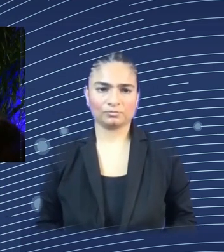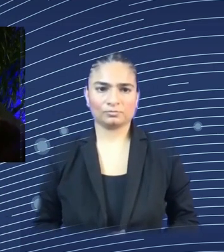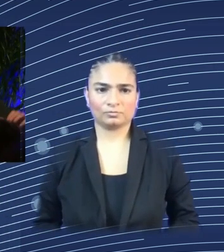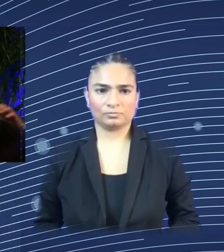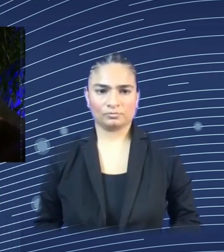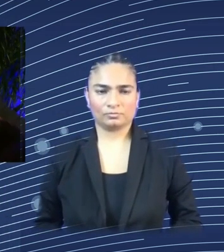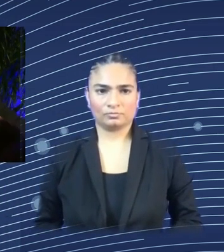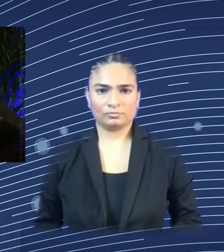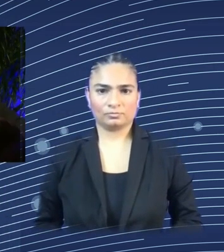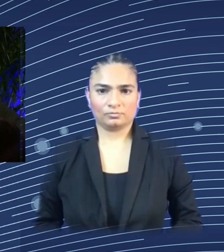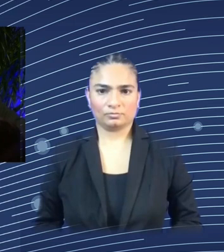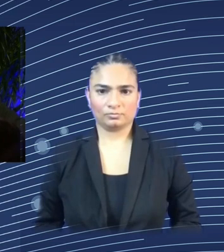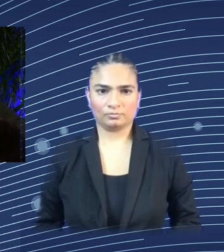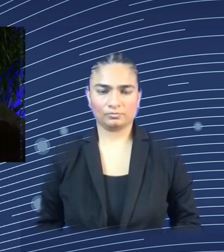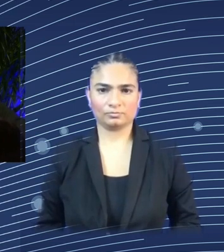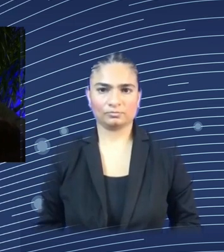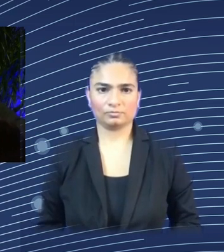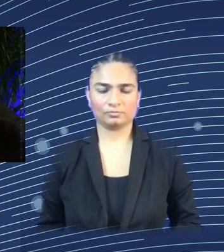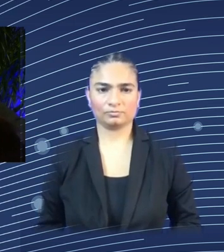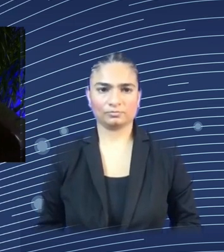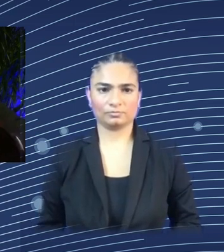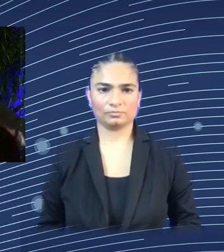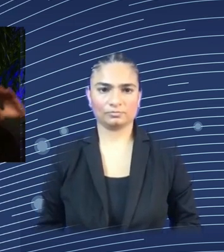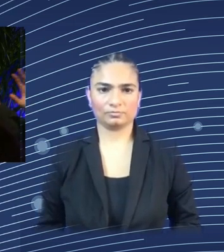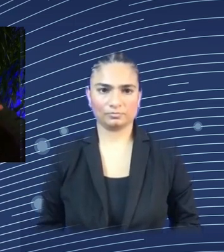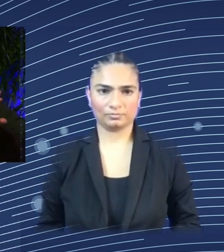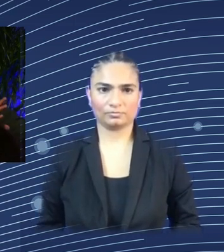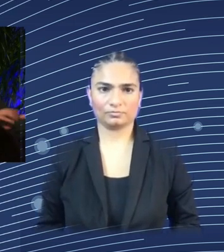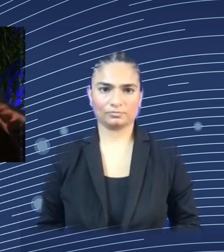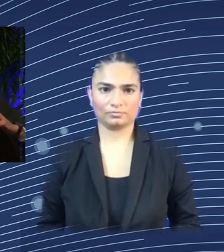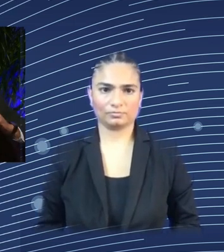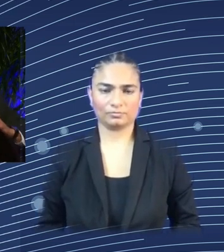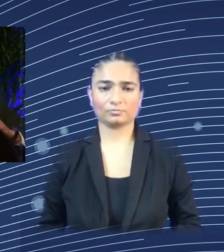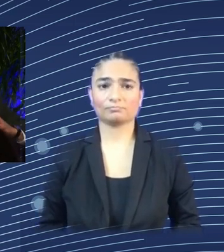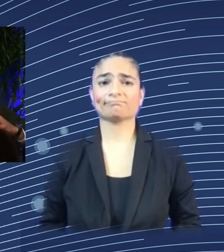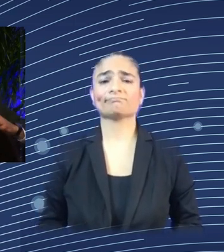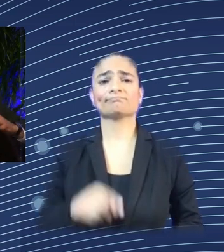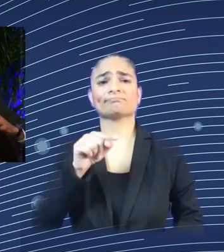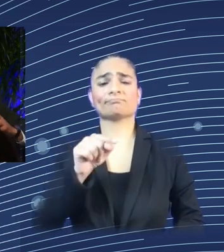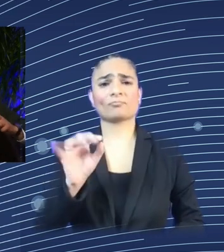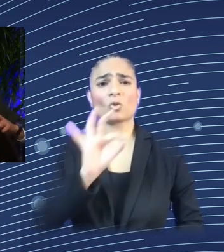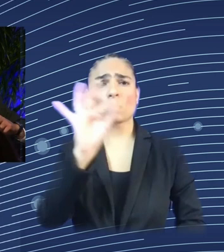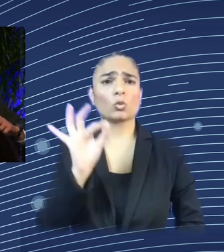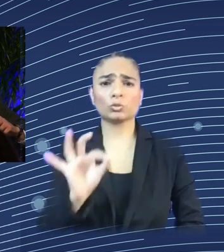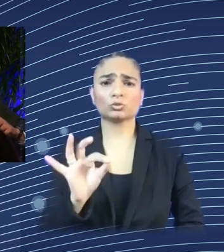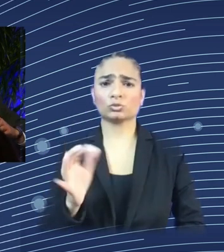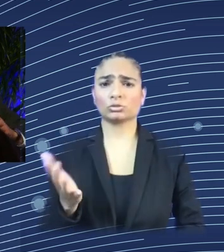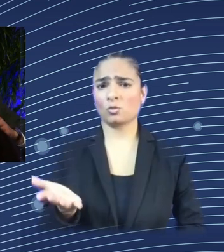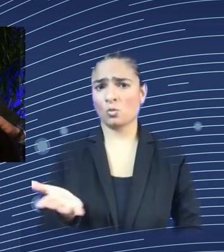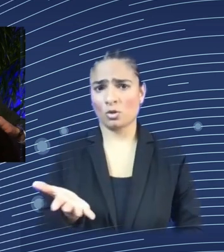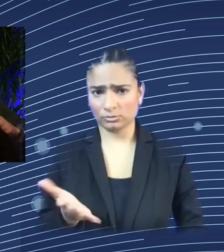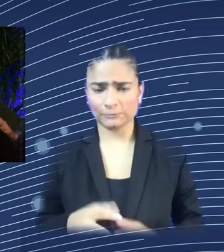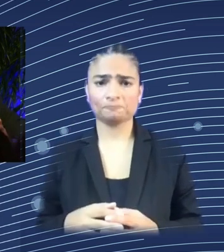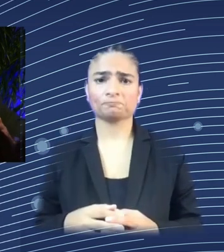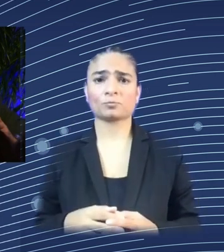the risk that sick leave data is used to identify people more likely to be on long-term sick leave? Does this